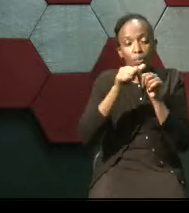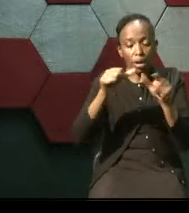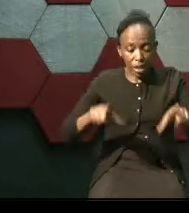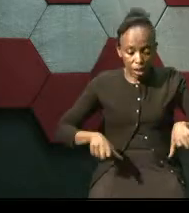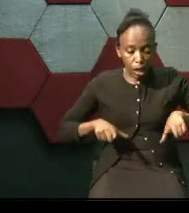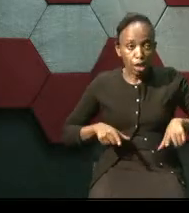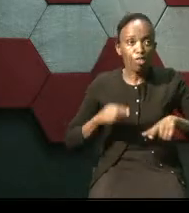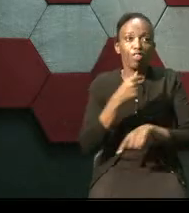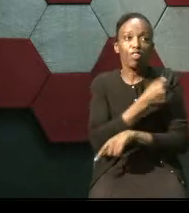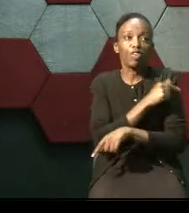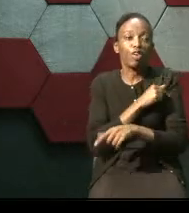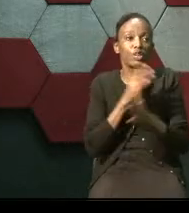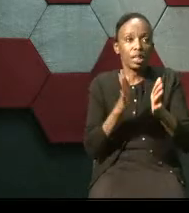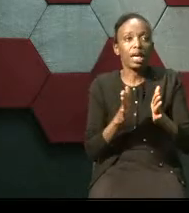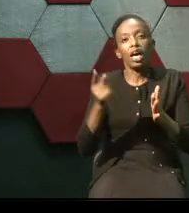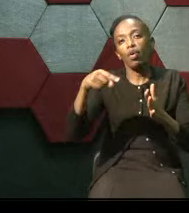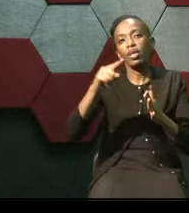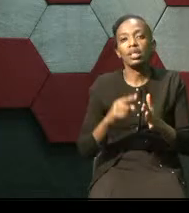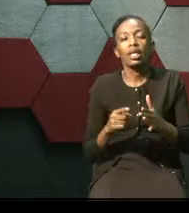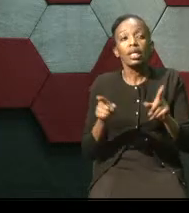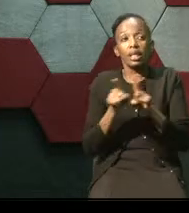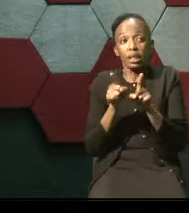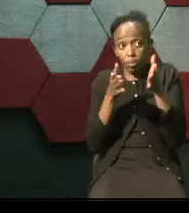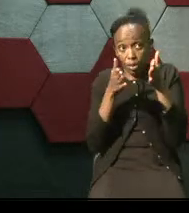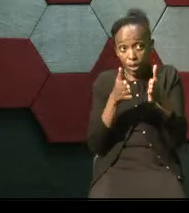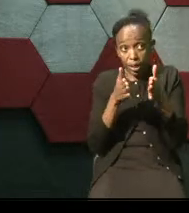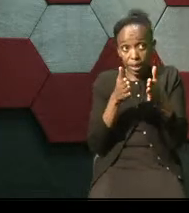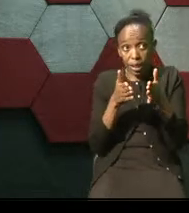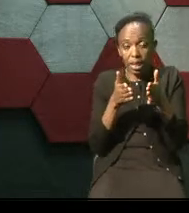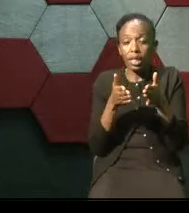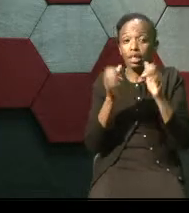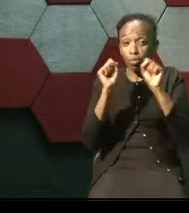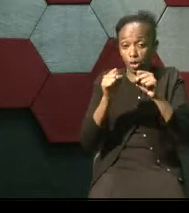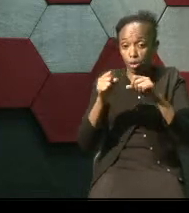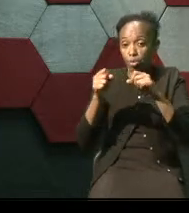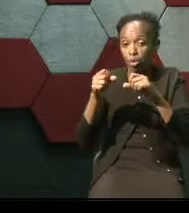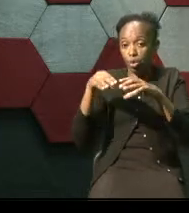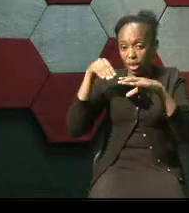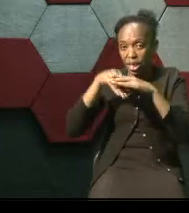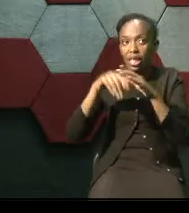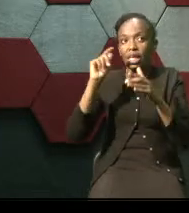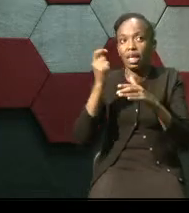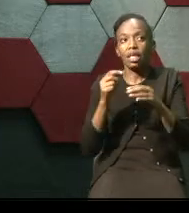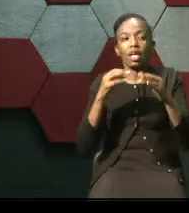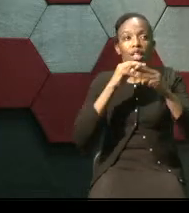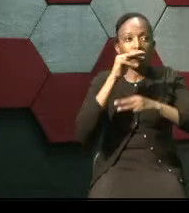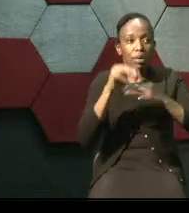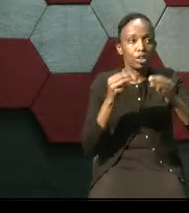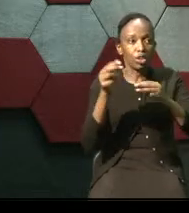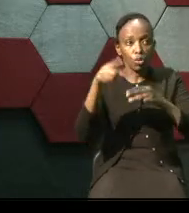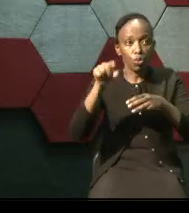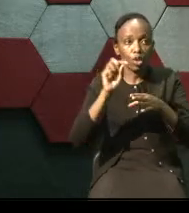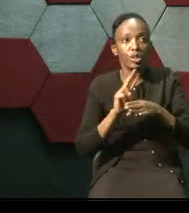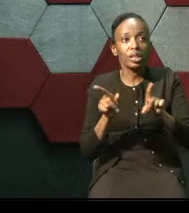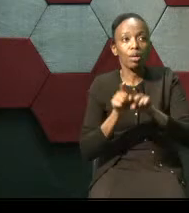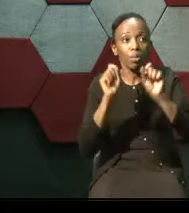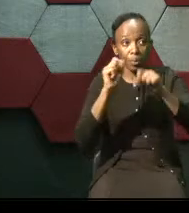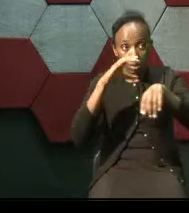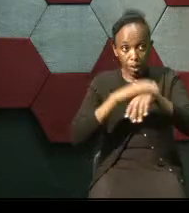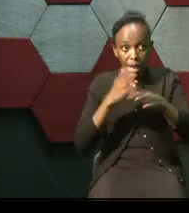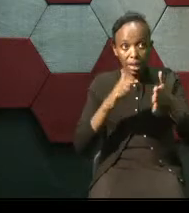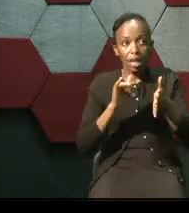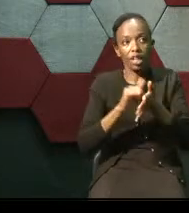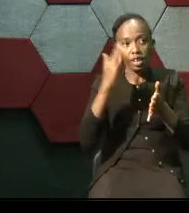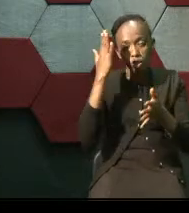our doctors. Our rapid Covix breathalyzer is locally available. The materials we use are locally available. That's